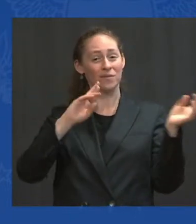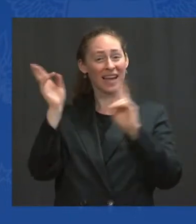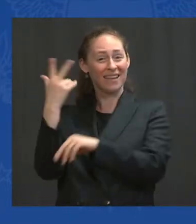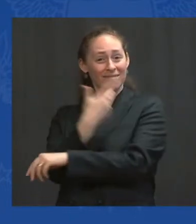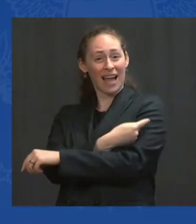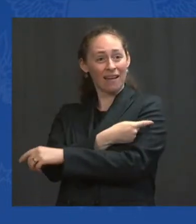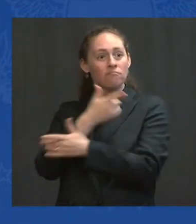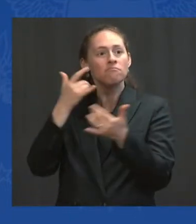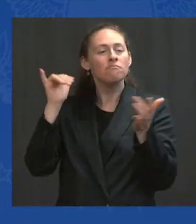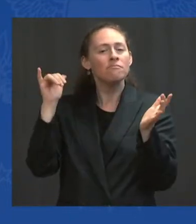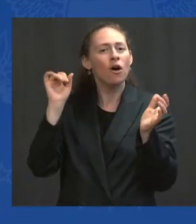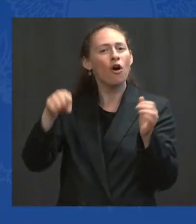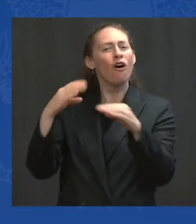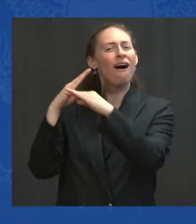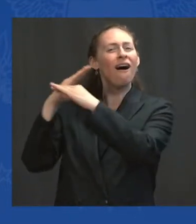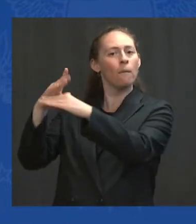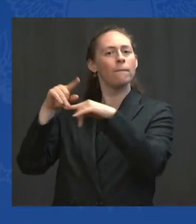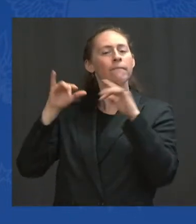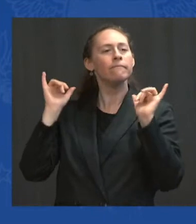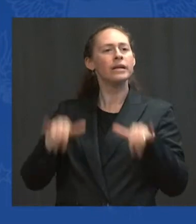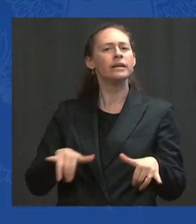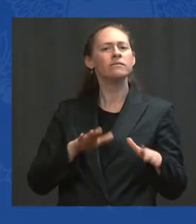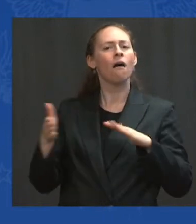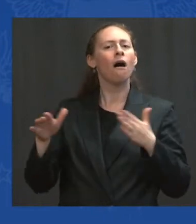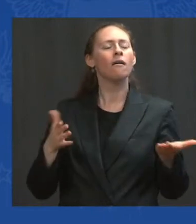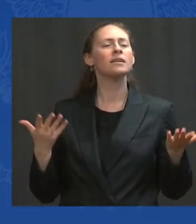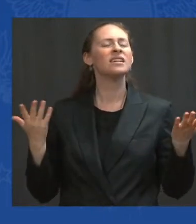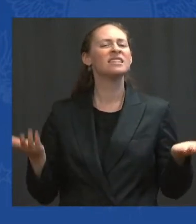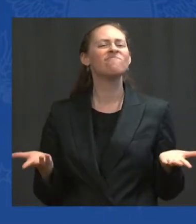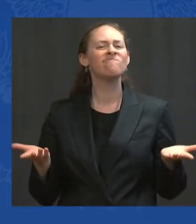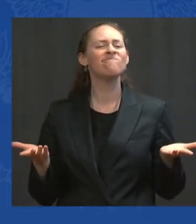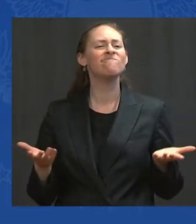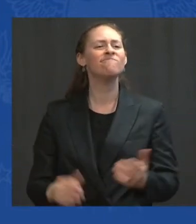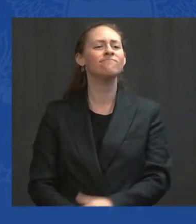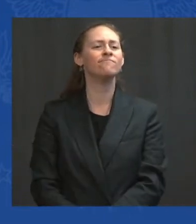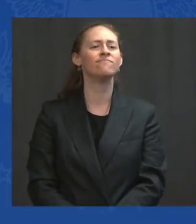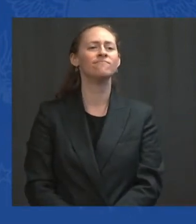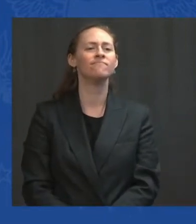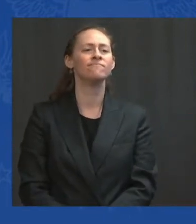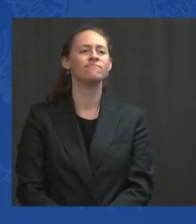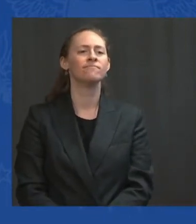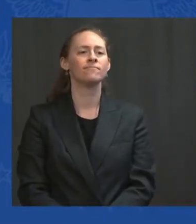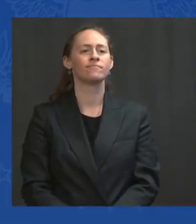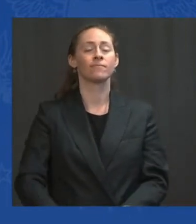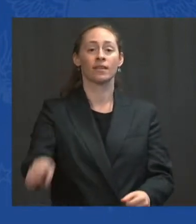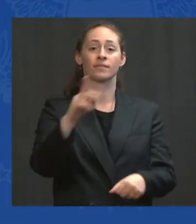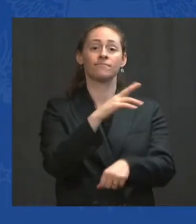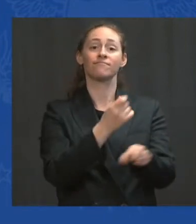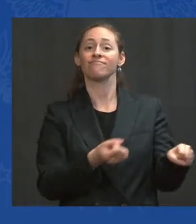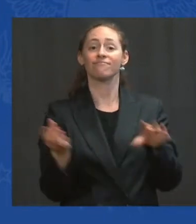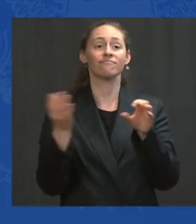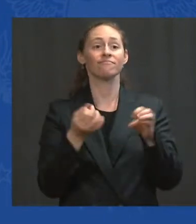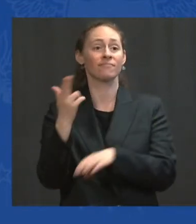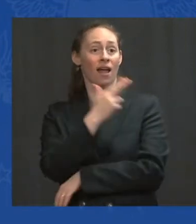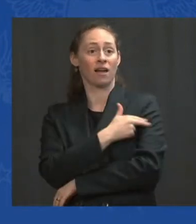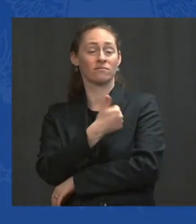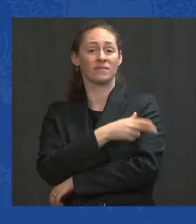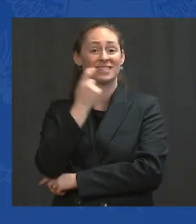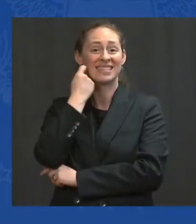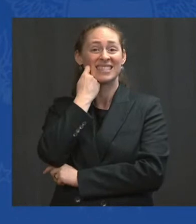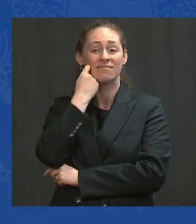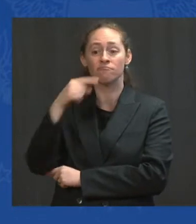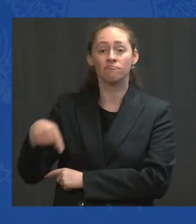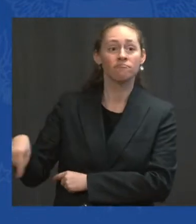preventable. Virtually all COVID-19 hospitalizations and deaths in the United States are now occurring